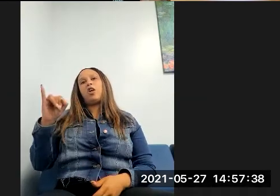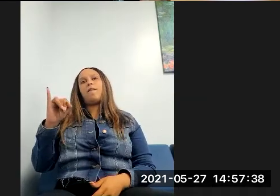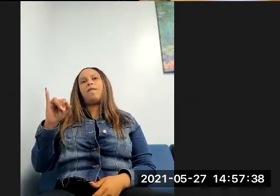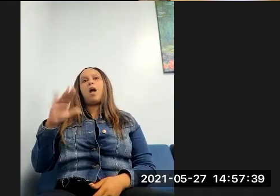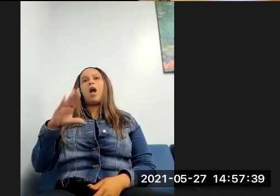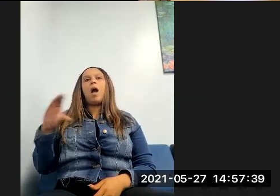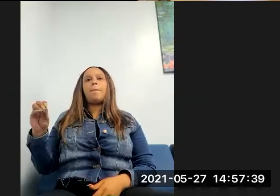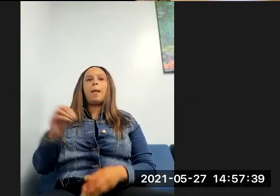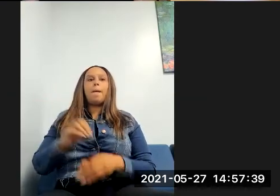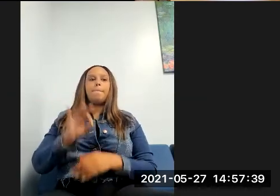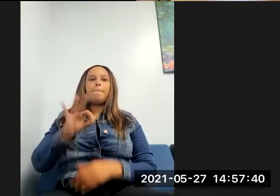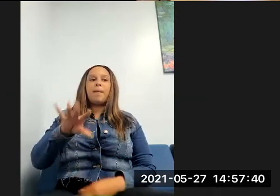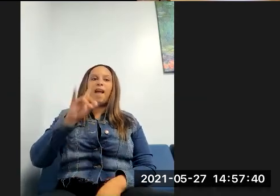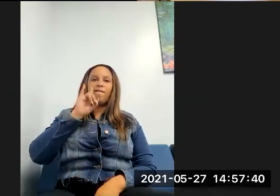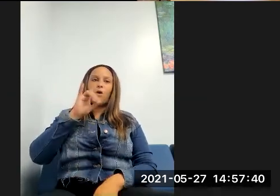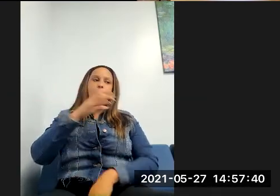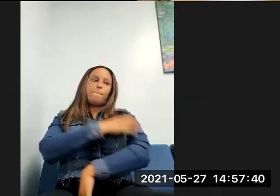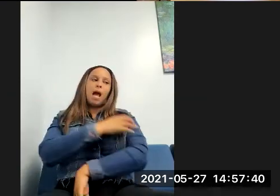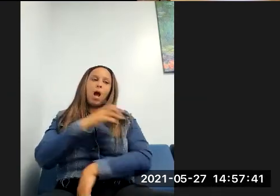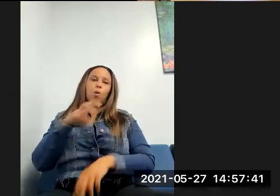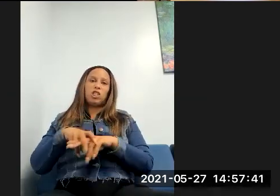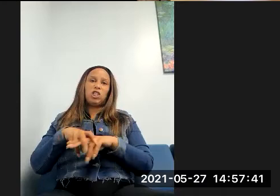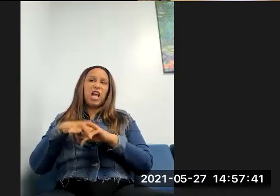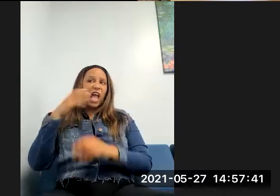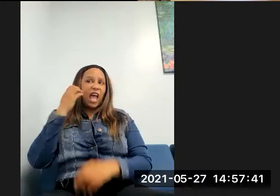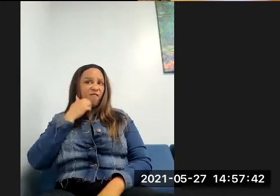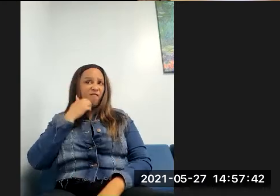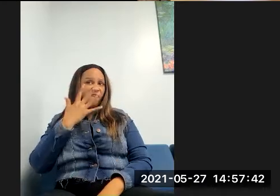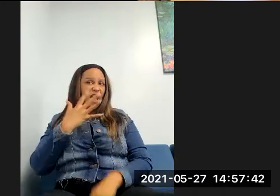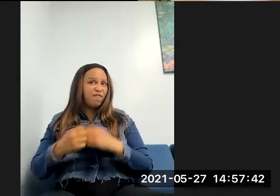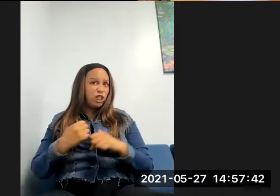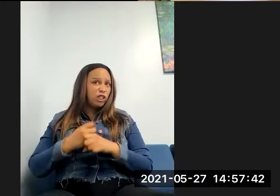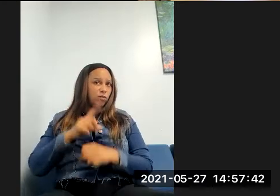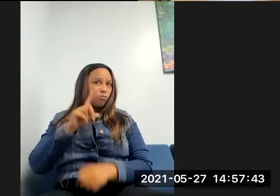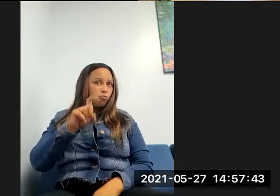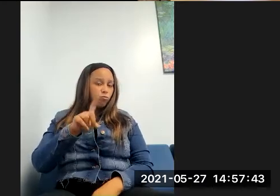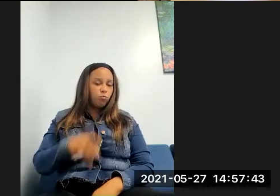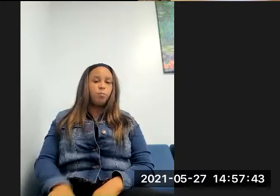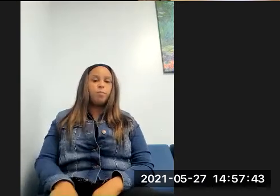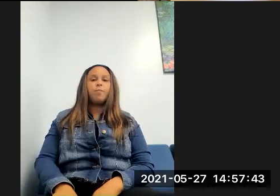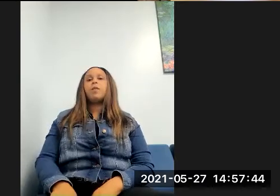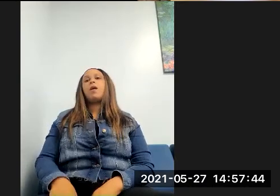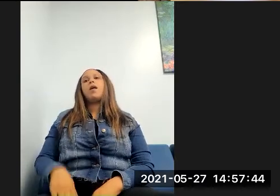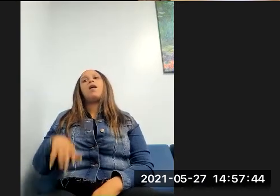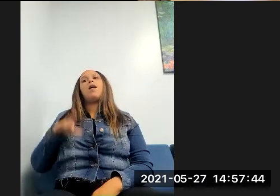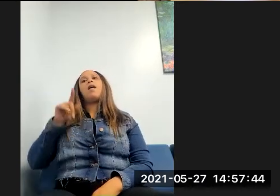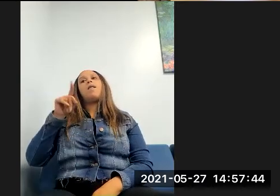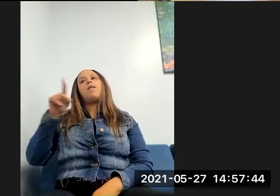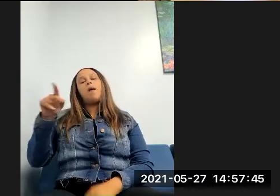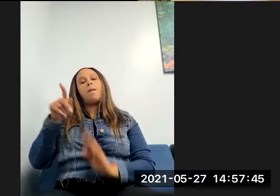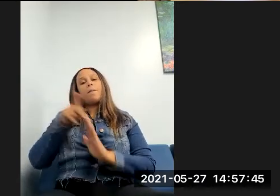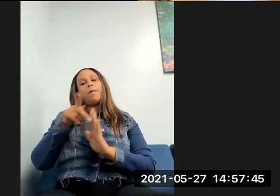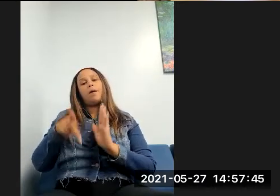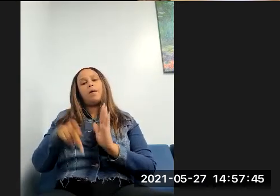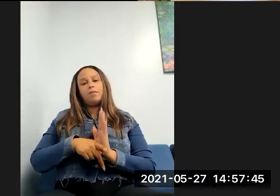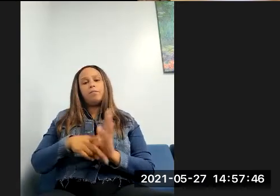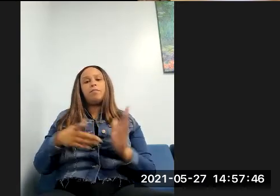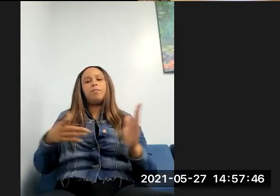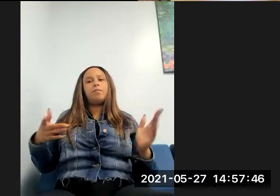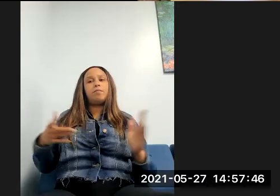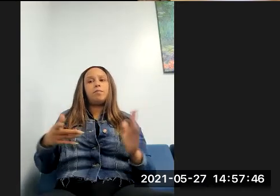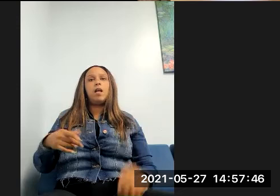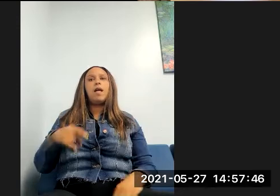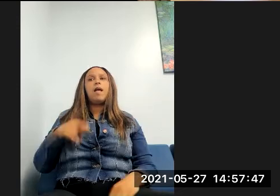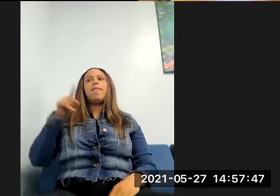Every 5 years? Question mark. Well, the guidance is that the